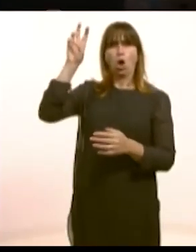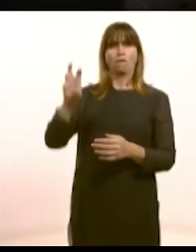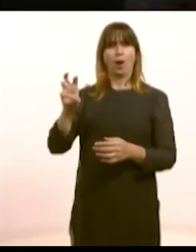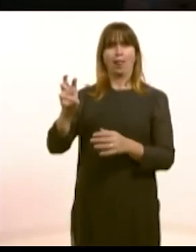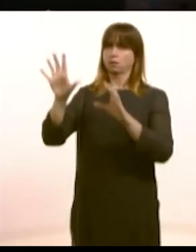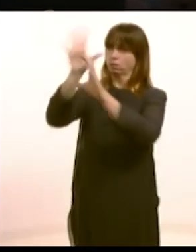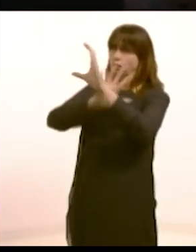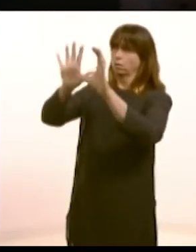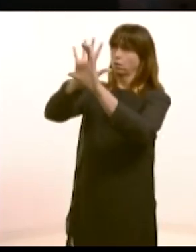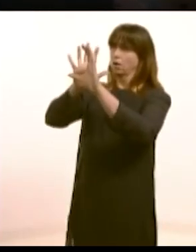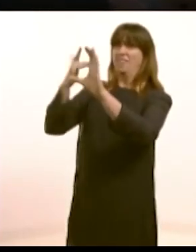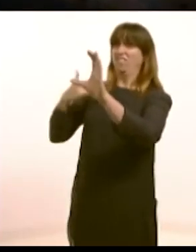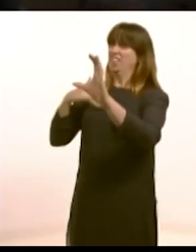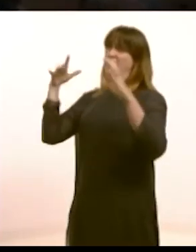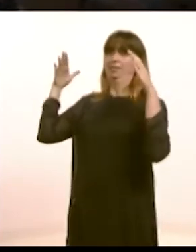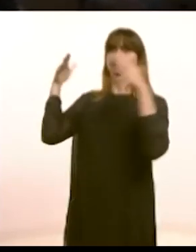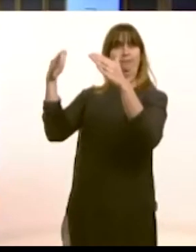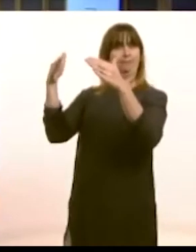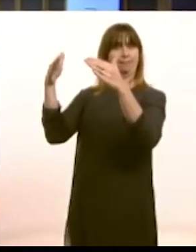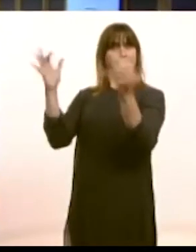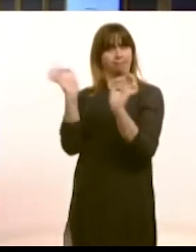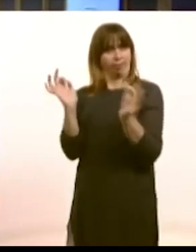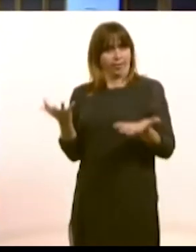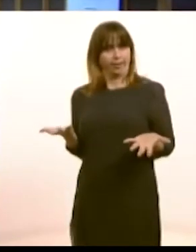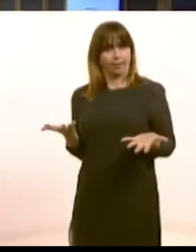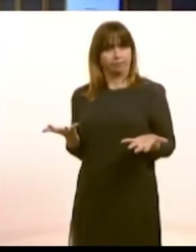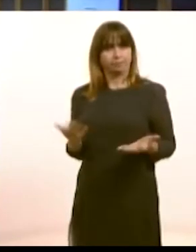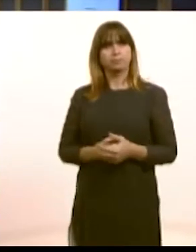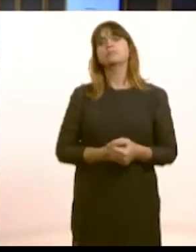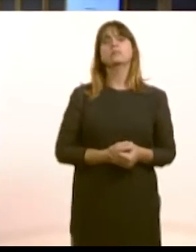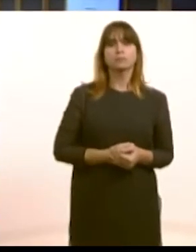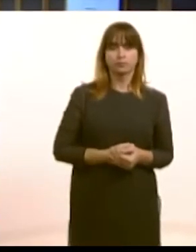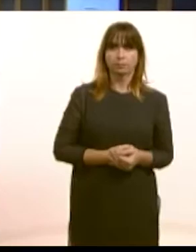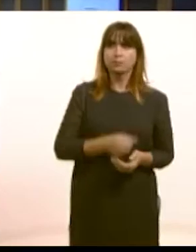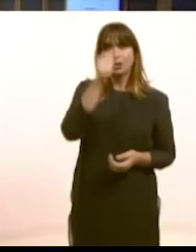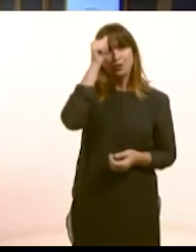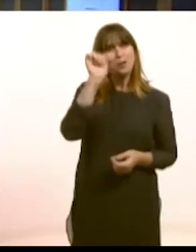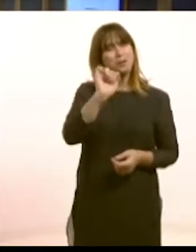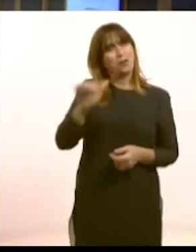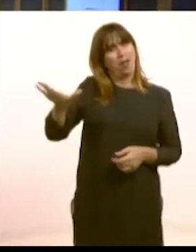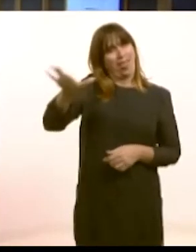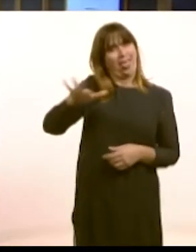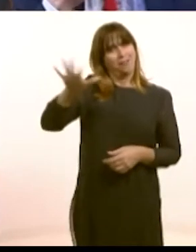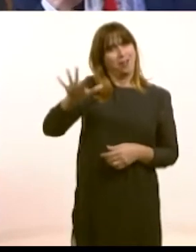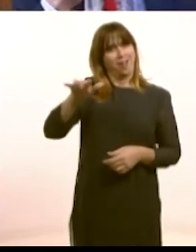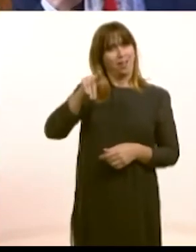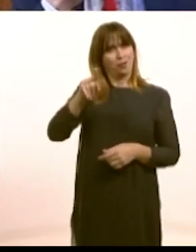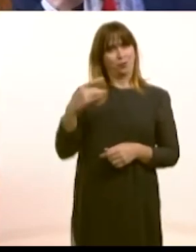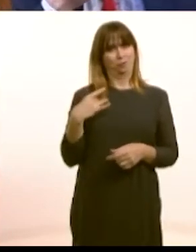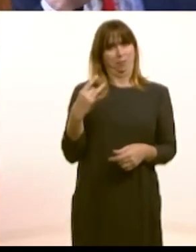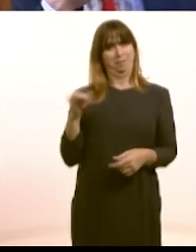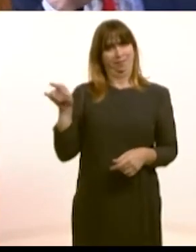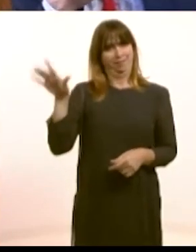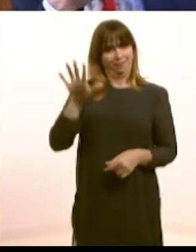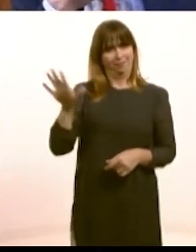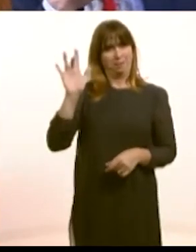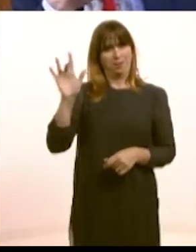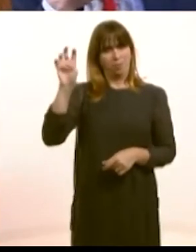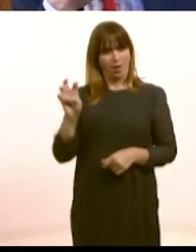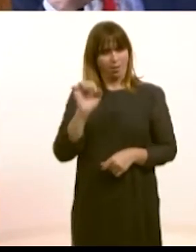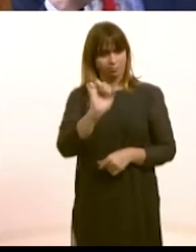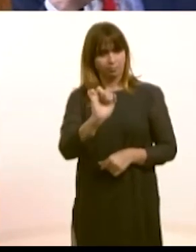specific destination? Well, he makes a strong case for the area that he represents, which I appreciate. We do look, of course, to promote